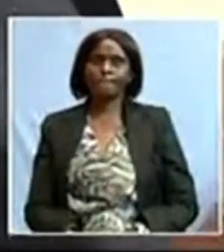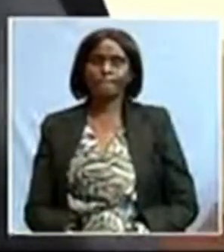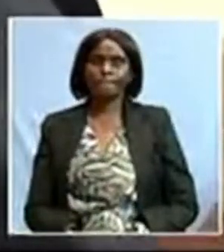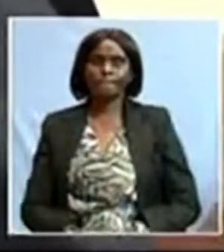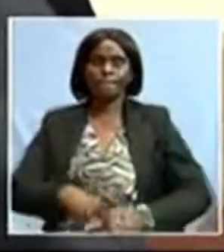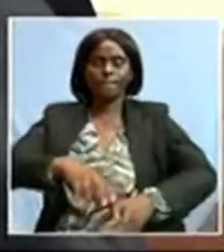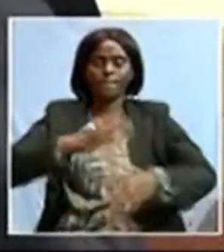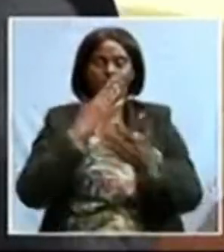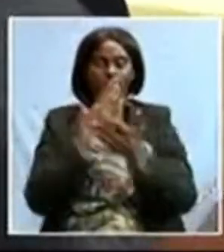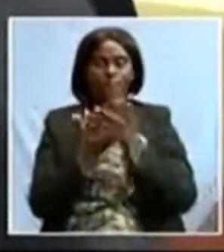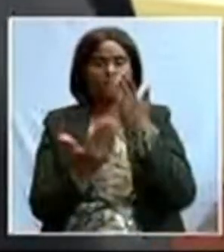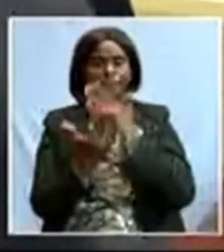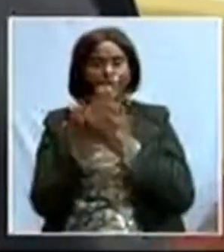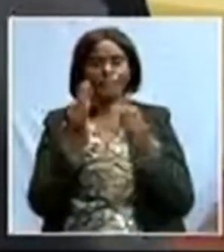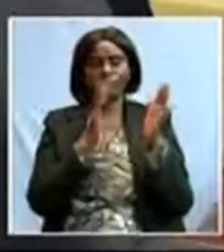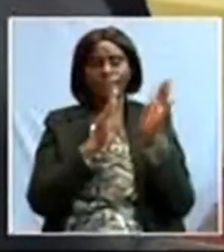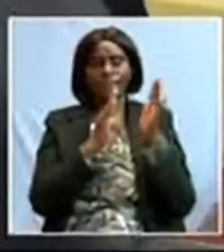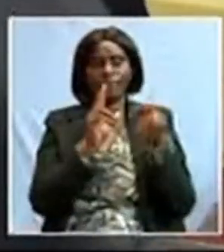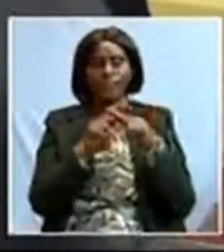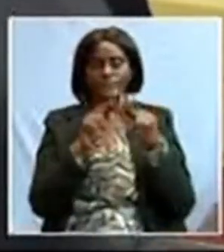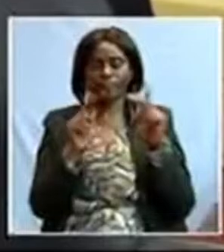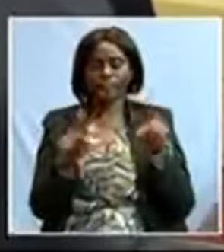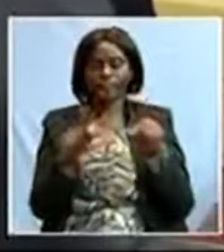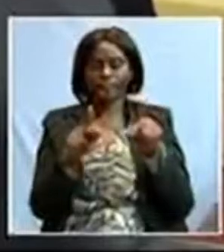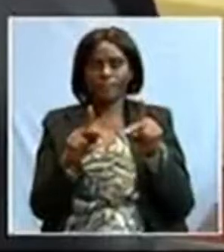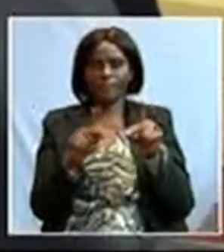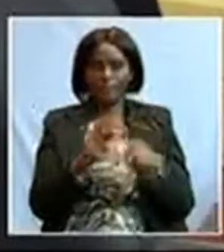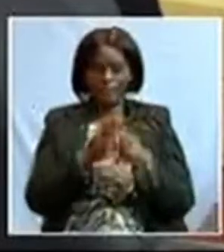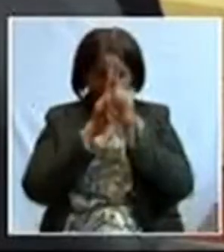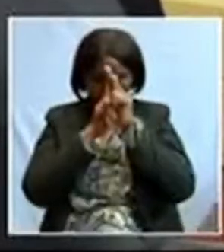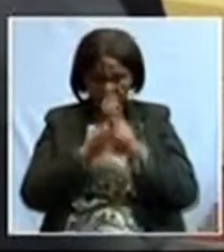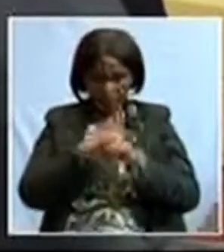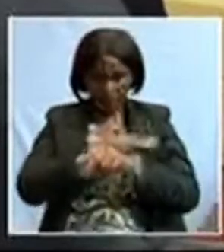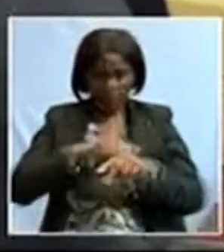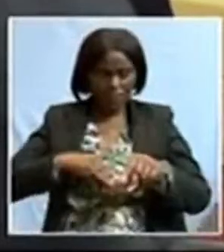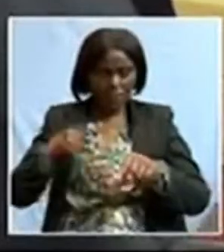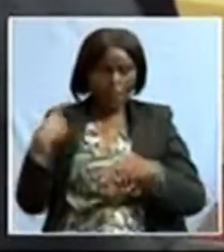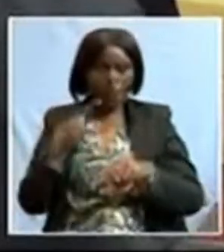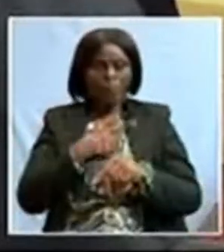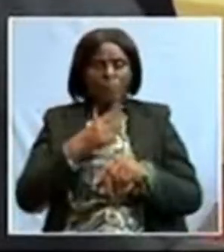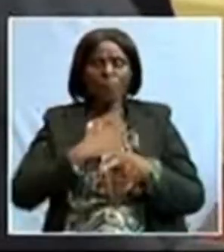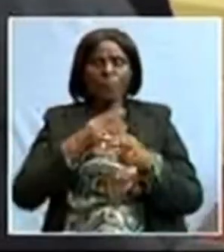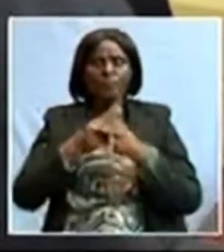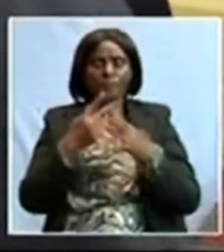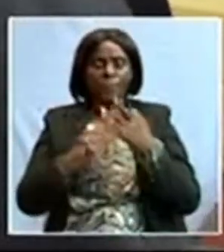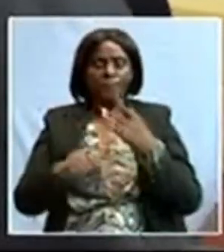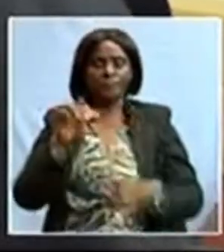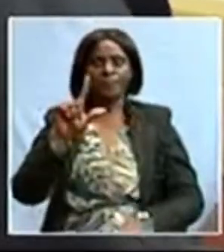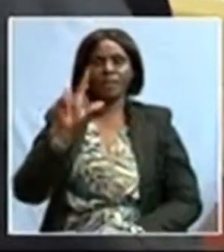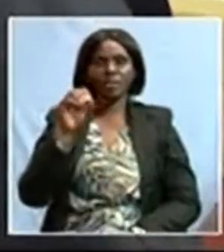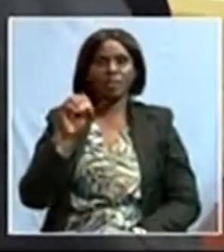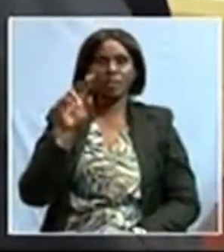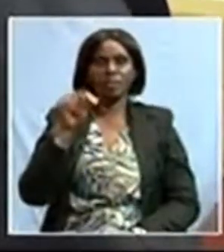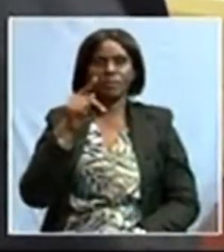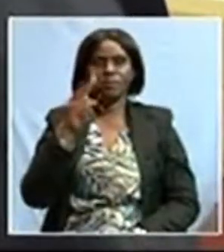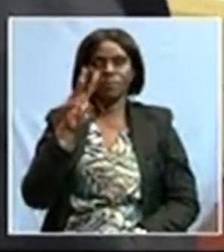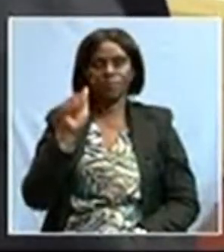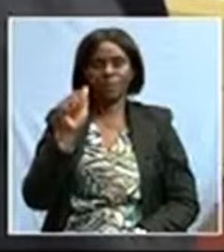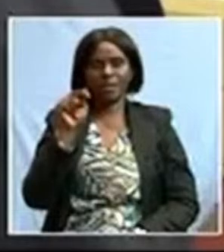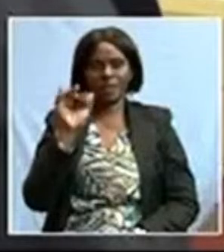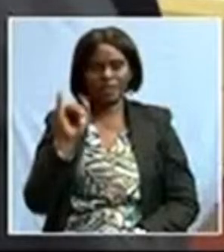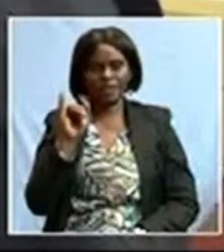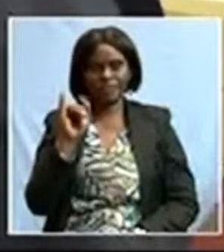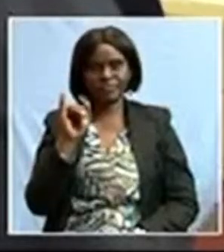Good morning, Chair. Good morning, honorable members of Parliament. My name is Longwa Nobed. I'm the Head of Procurement